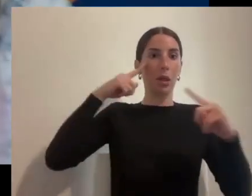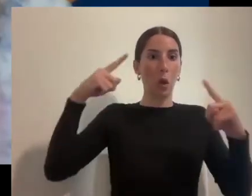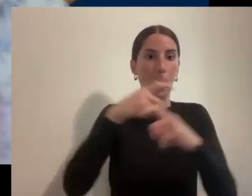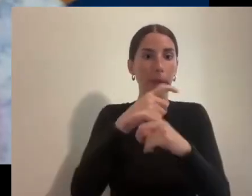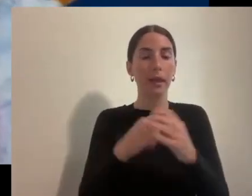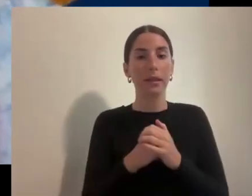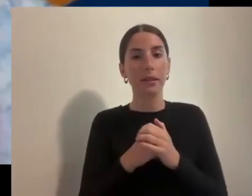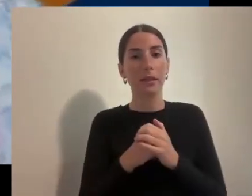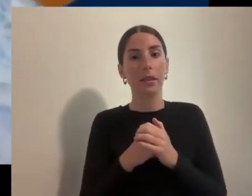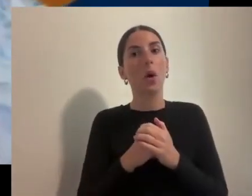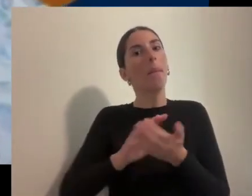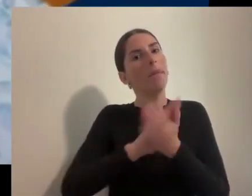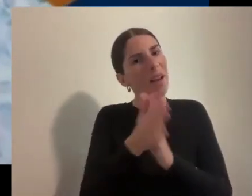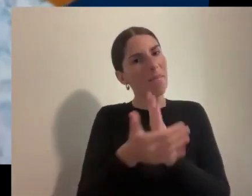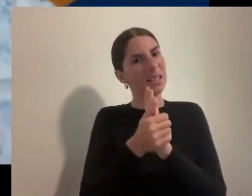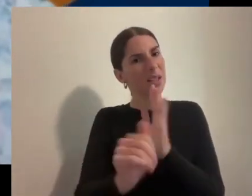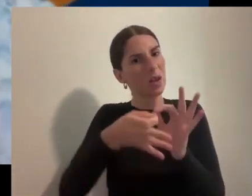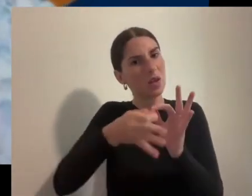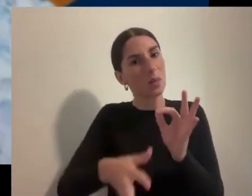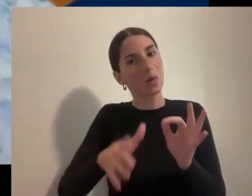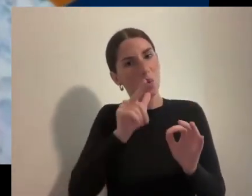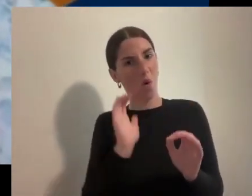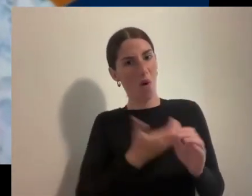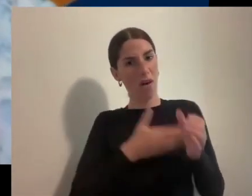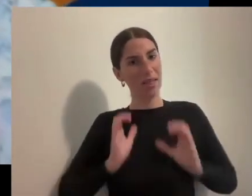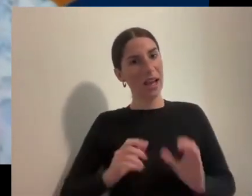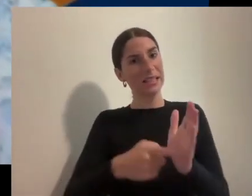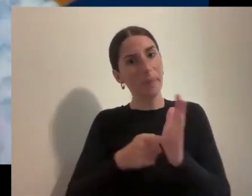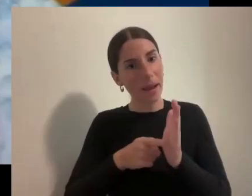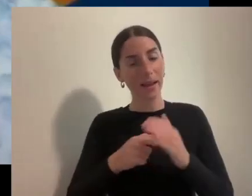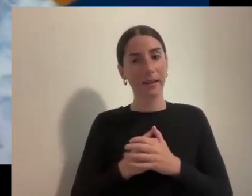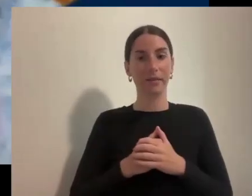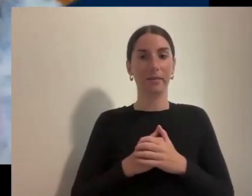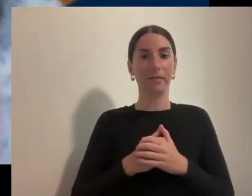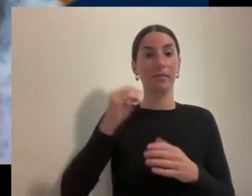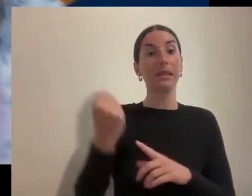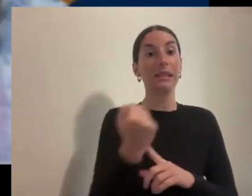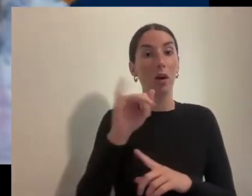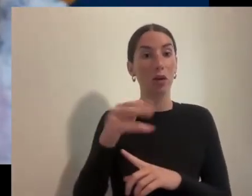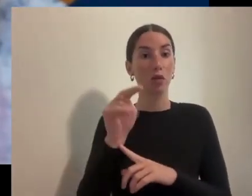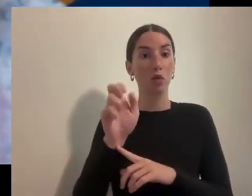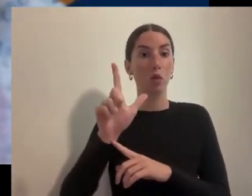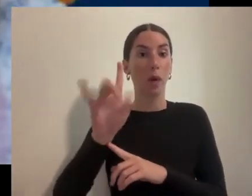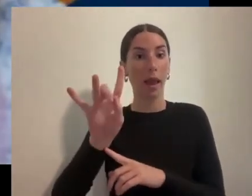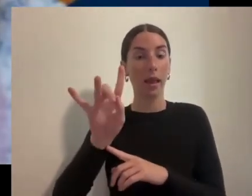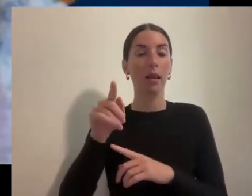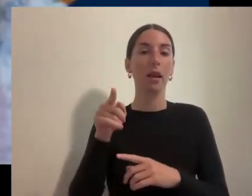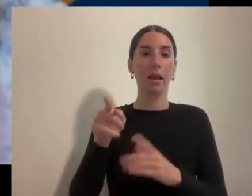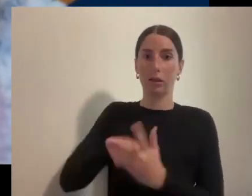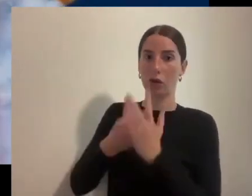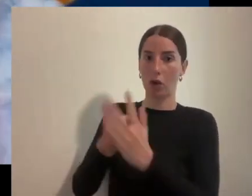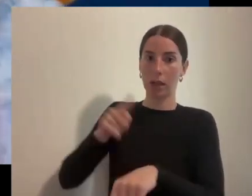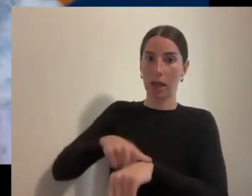that clients are demanding. On Saturday, June 28th, it starts at